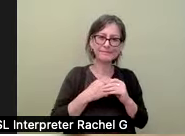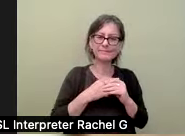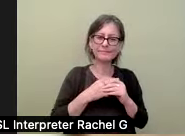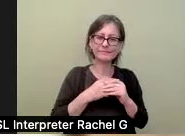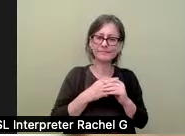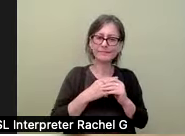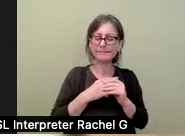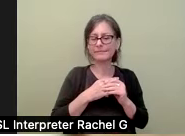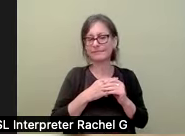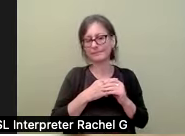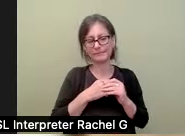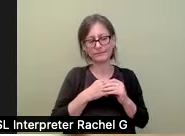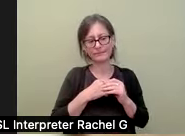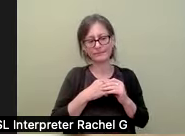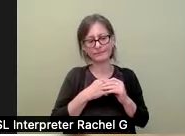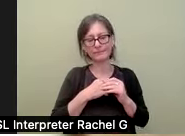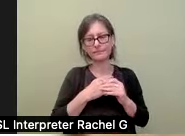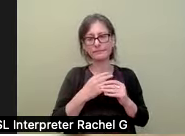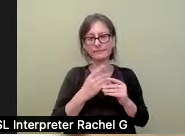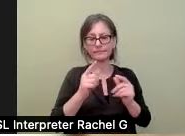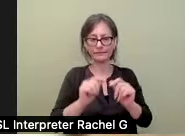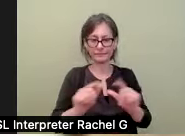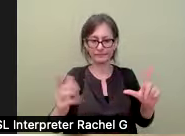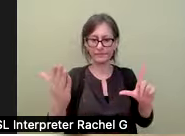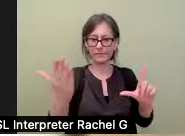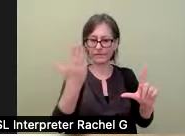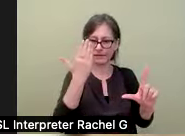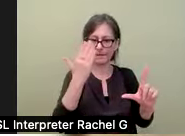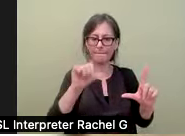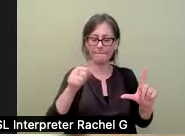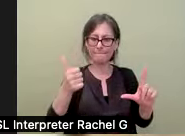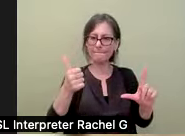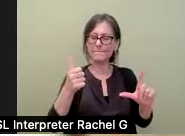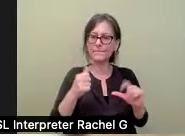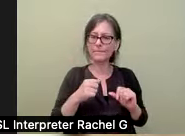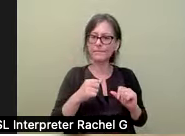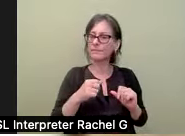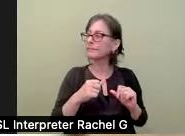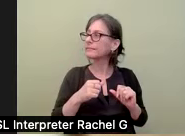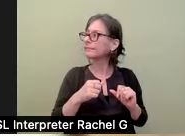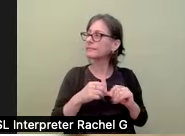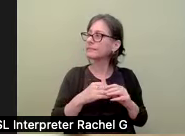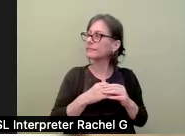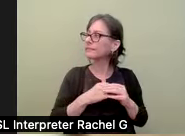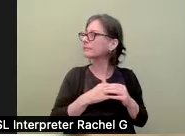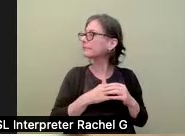So just to take a closer look, we're looking at